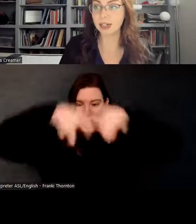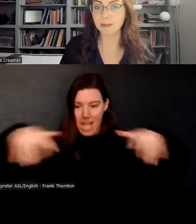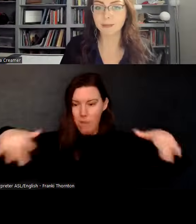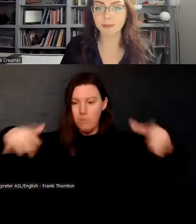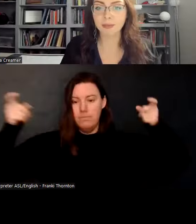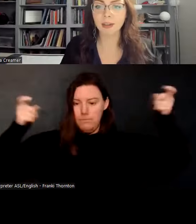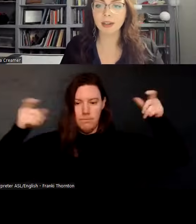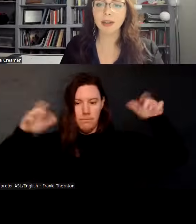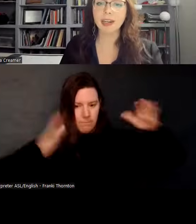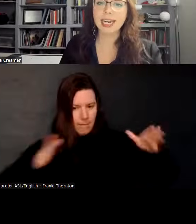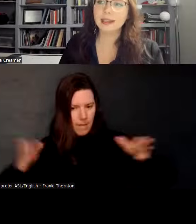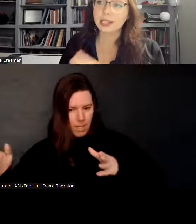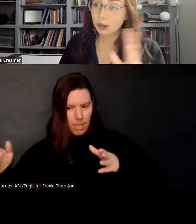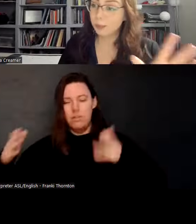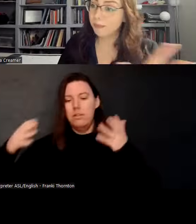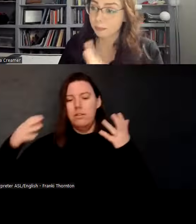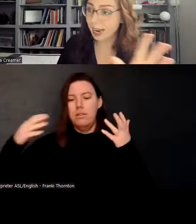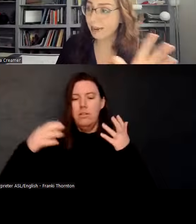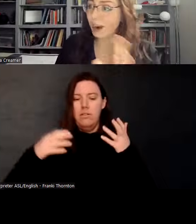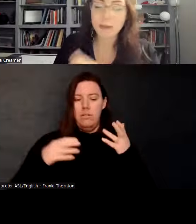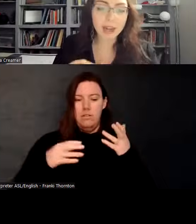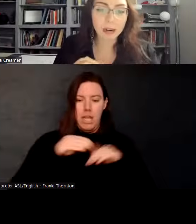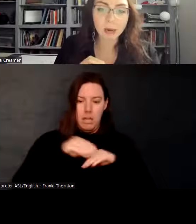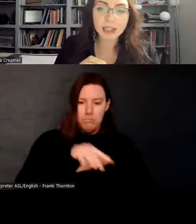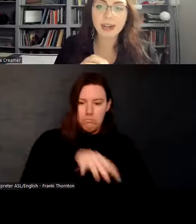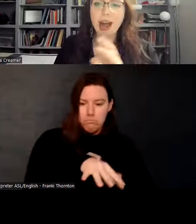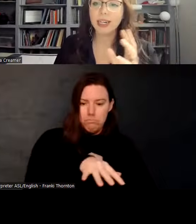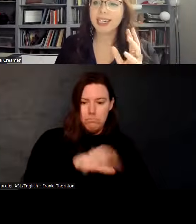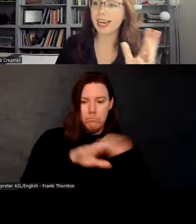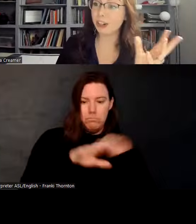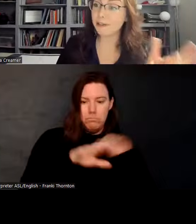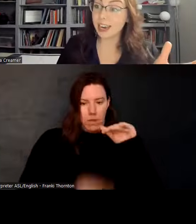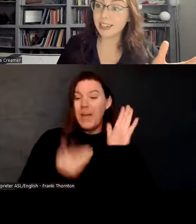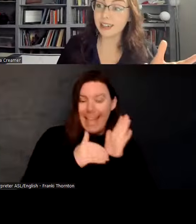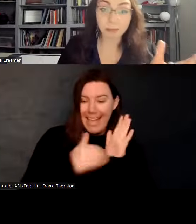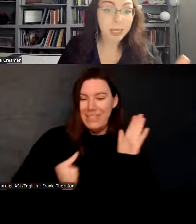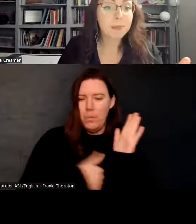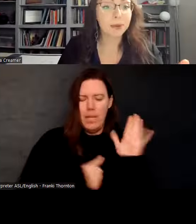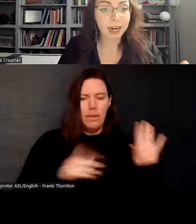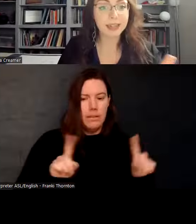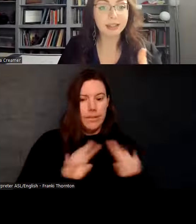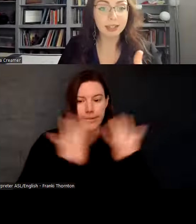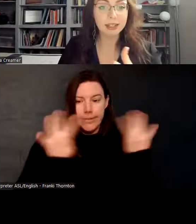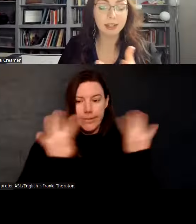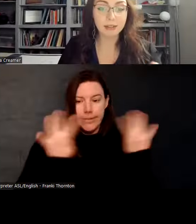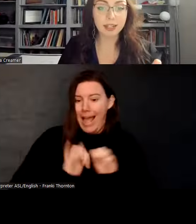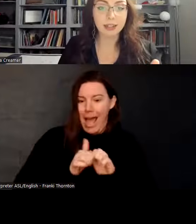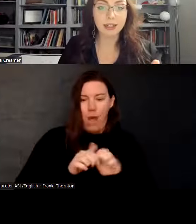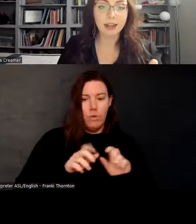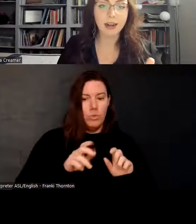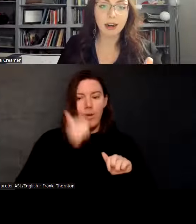of Assyria. So we kind of arrive back at our main question: how did this actually affect the people, right? These